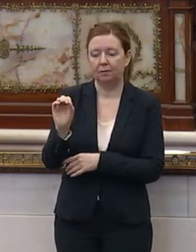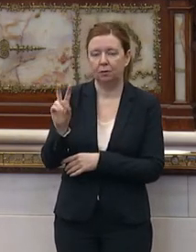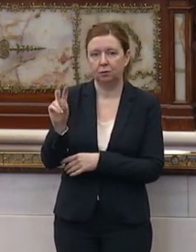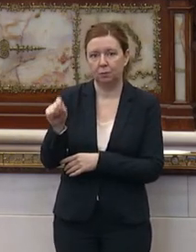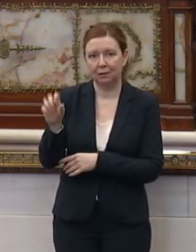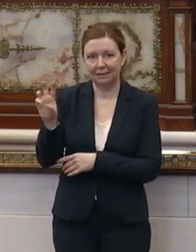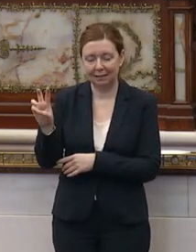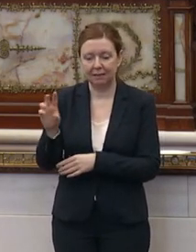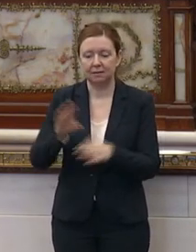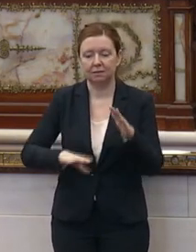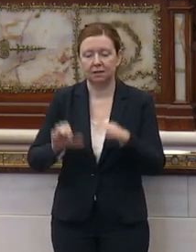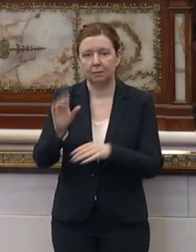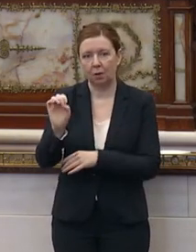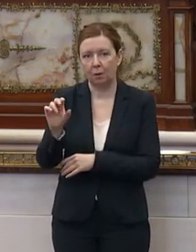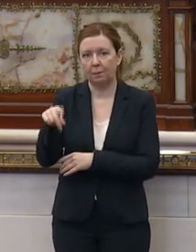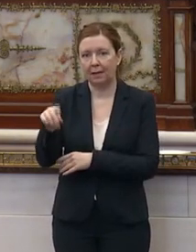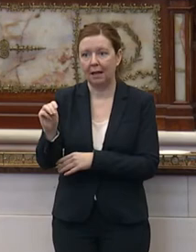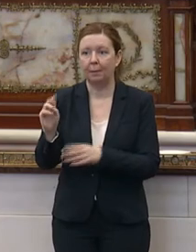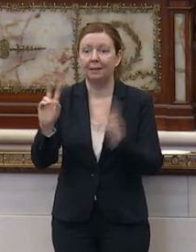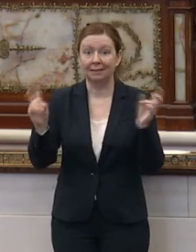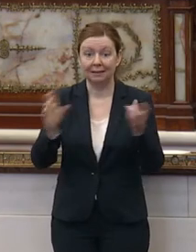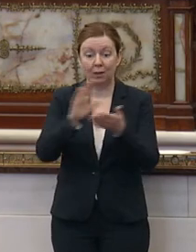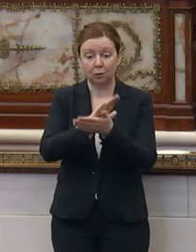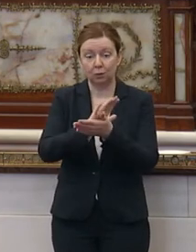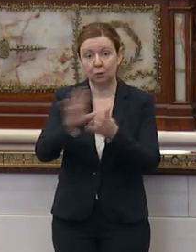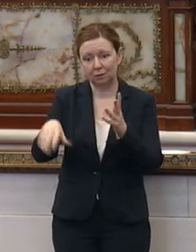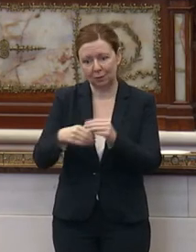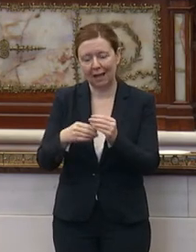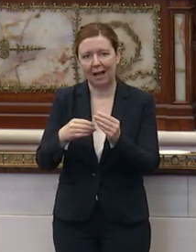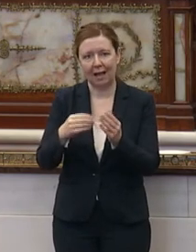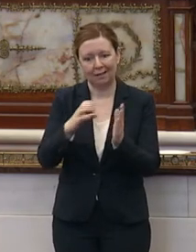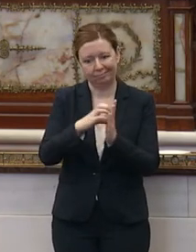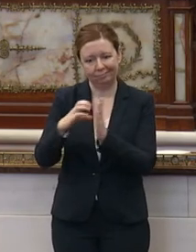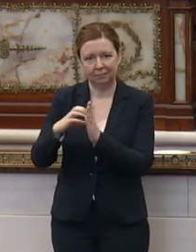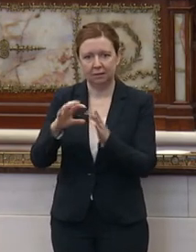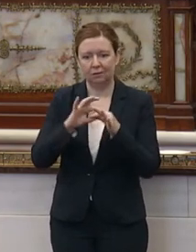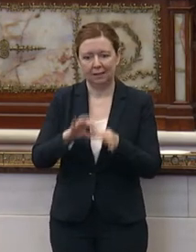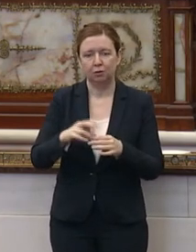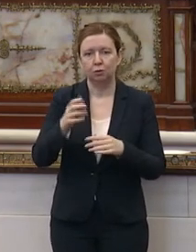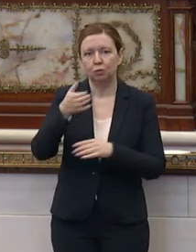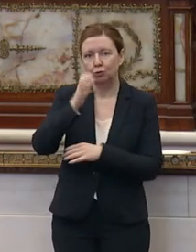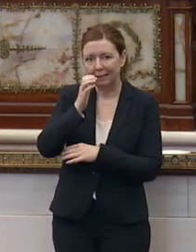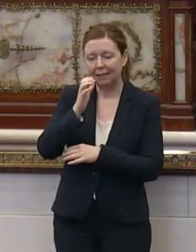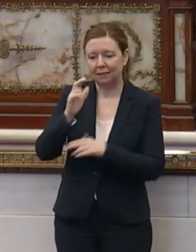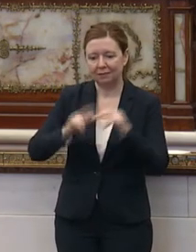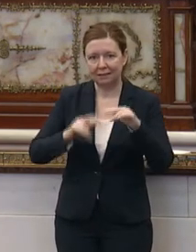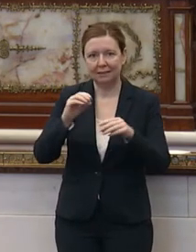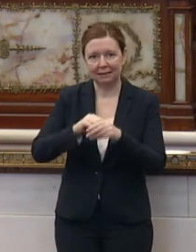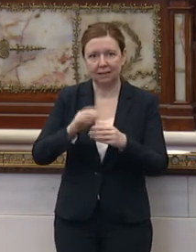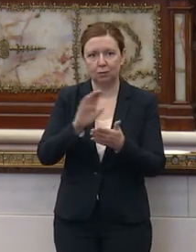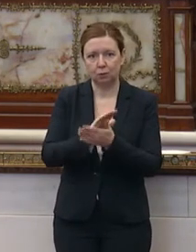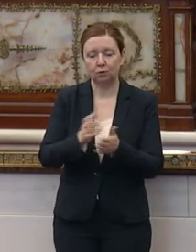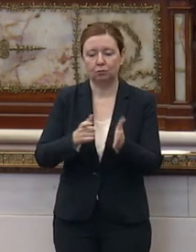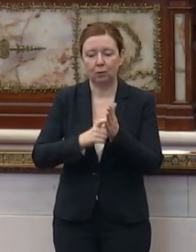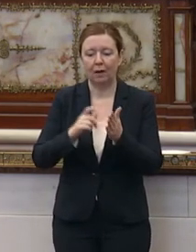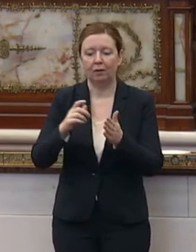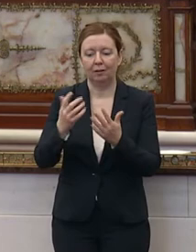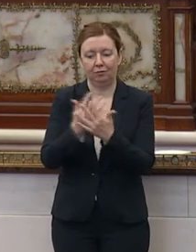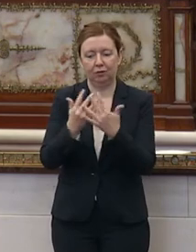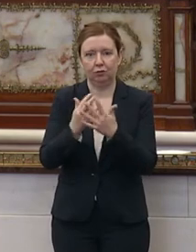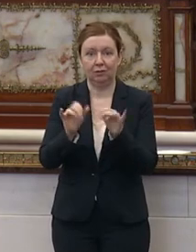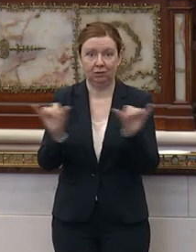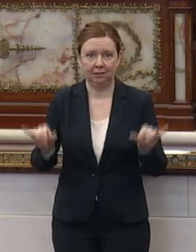of Subcode PM entitled Schools to add provisions related to drinking facilities in schools and requiring